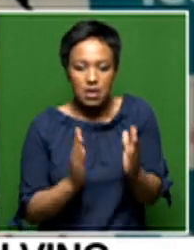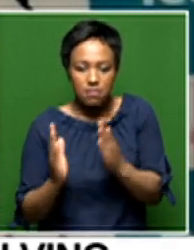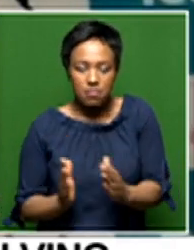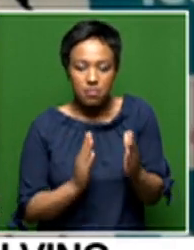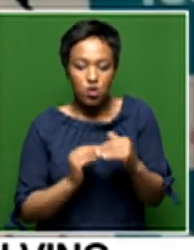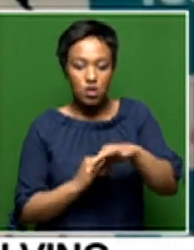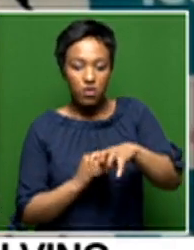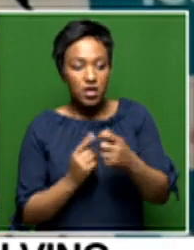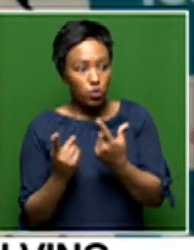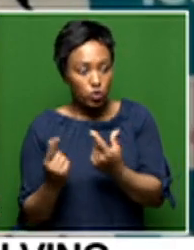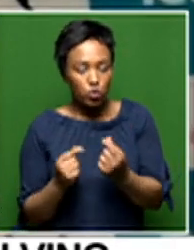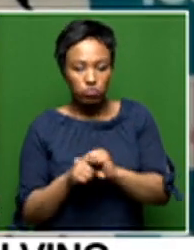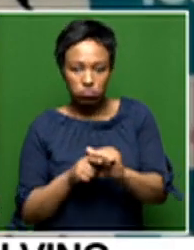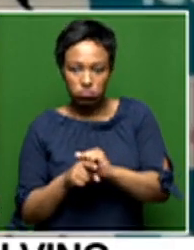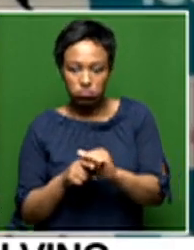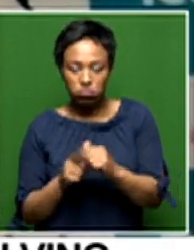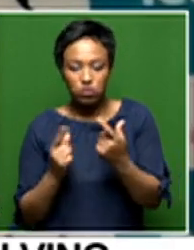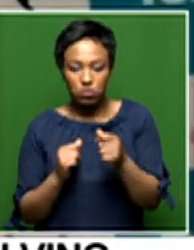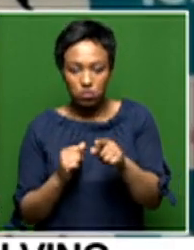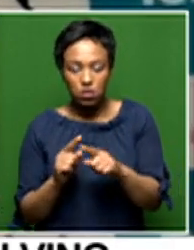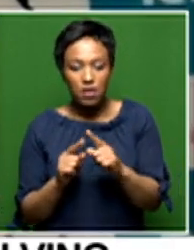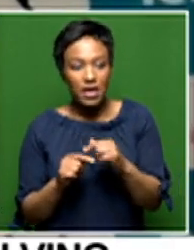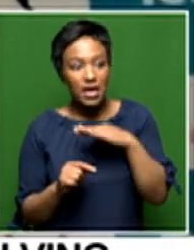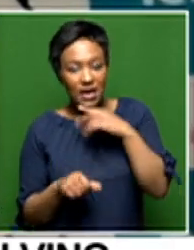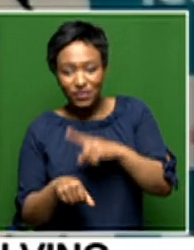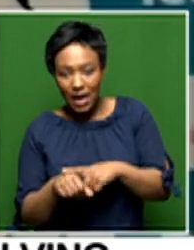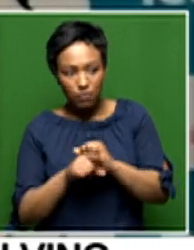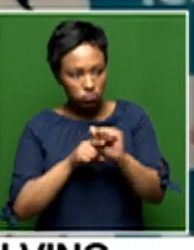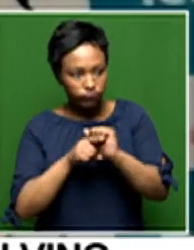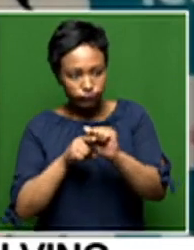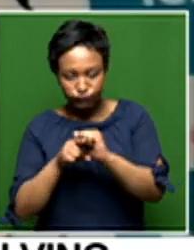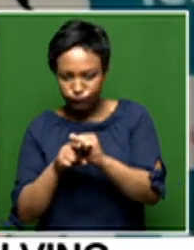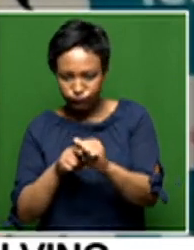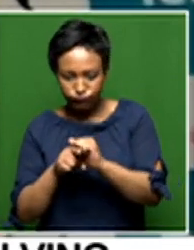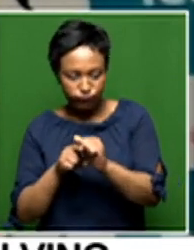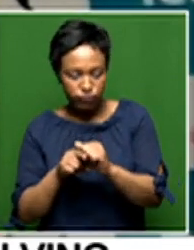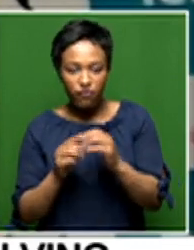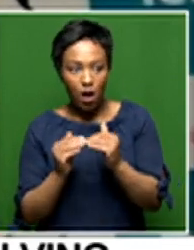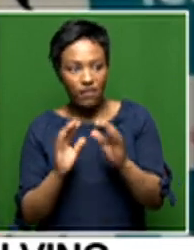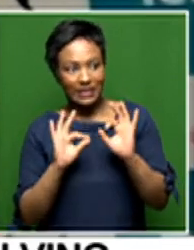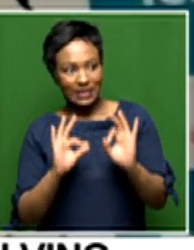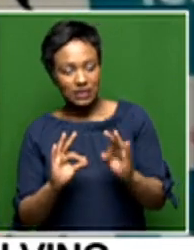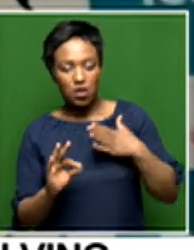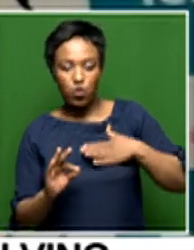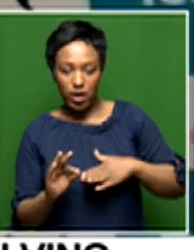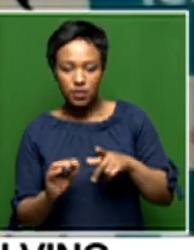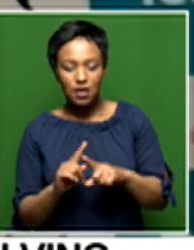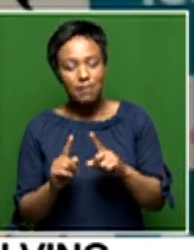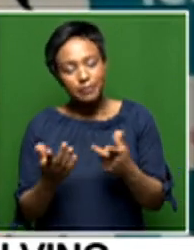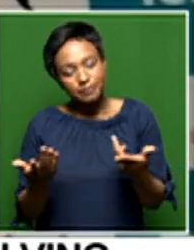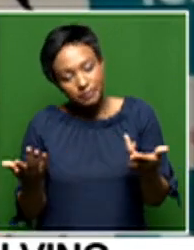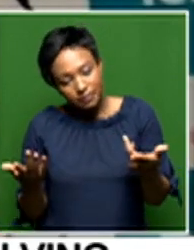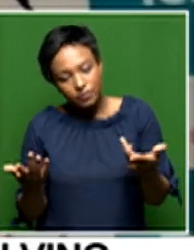the provinces are going to do now, it's not enough time to really train and be at the level that we want them to be at. However, we